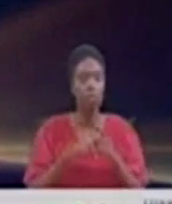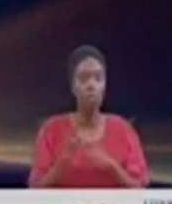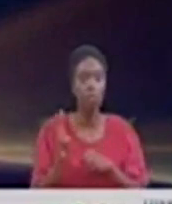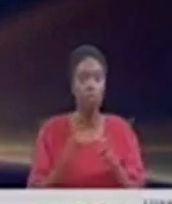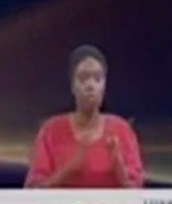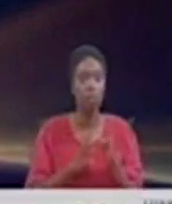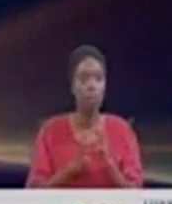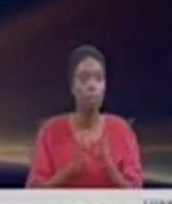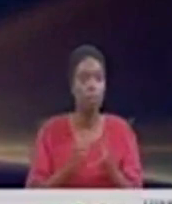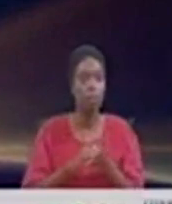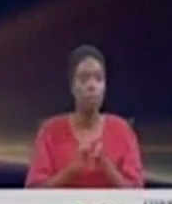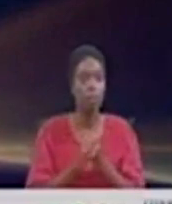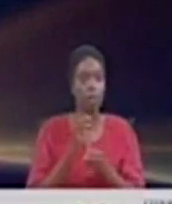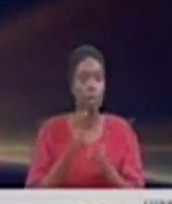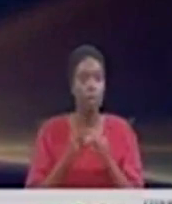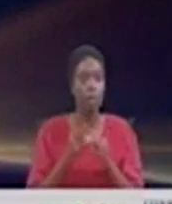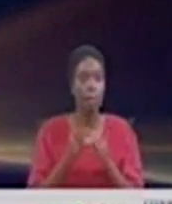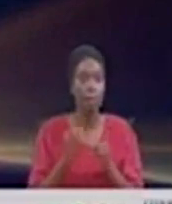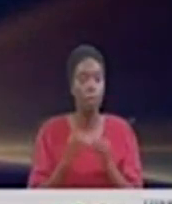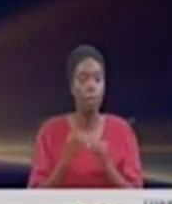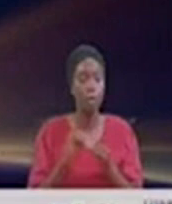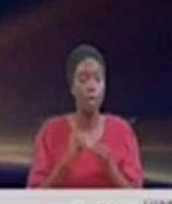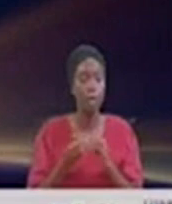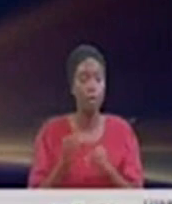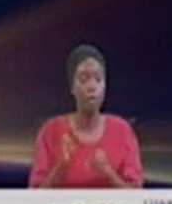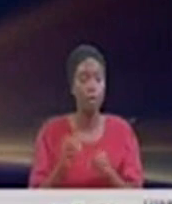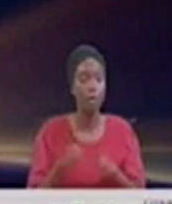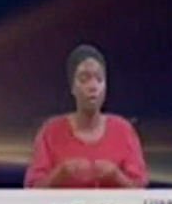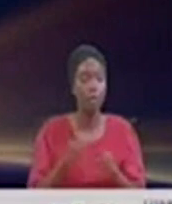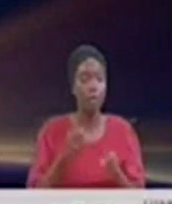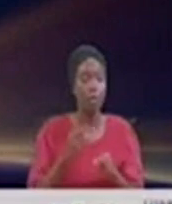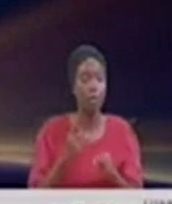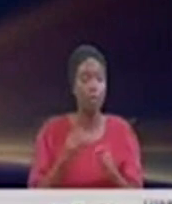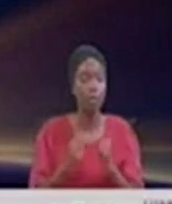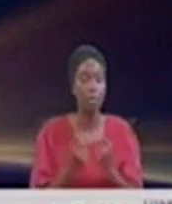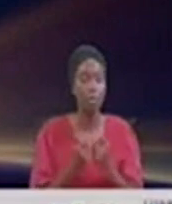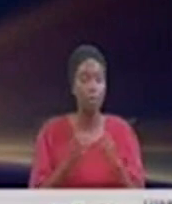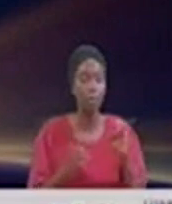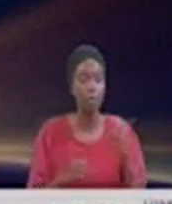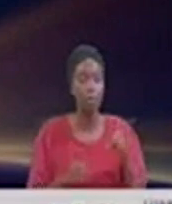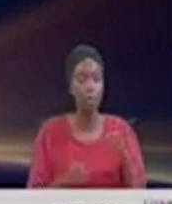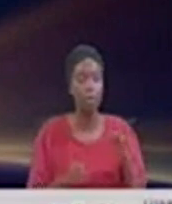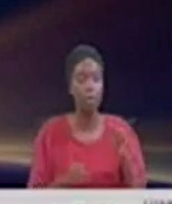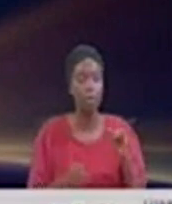war, those that were numbered of them, even of the tribe of Ephraim, were